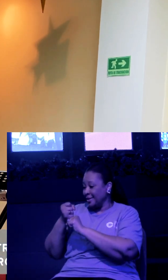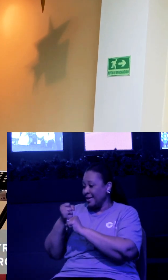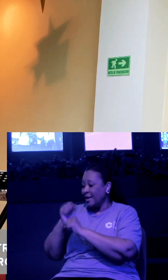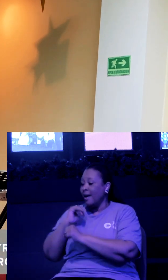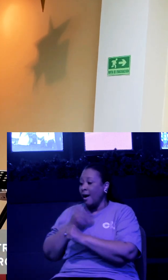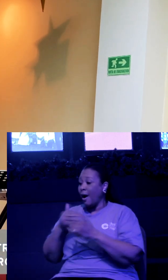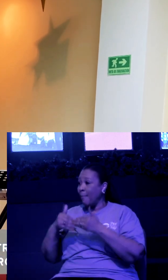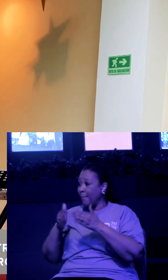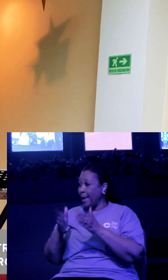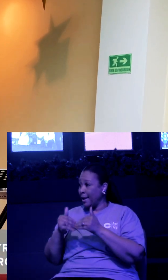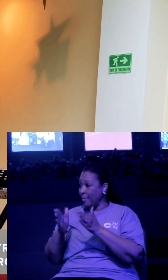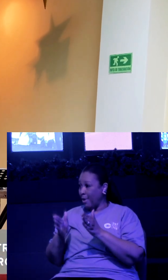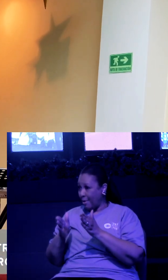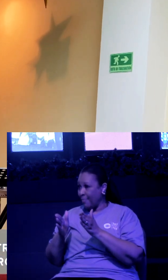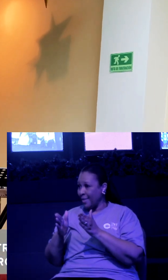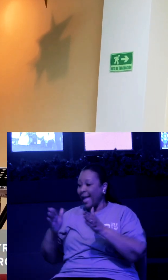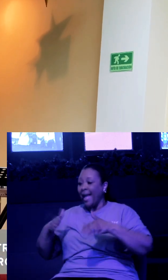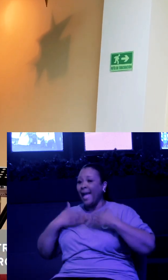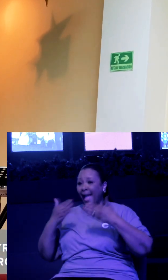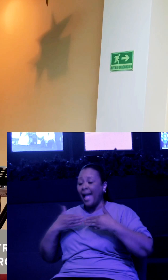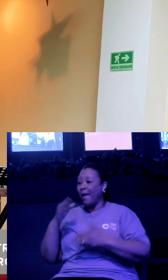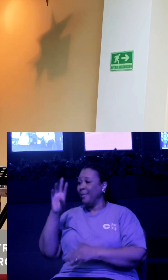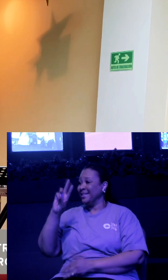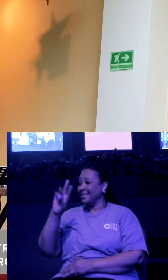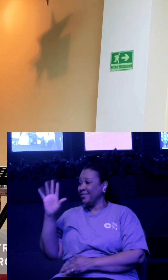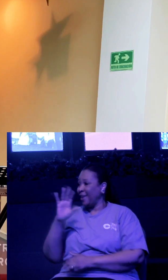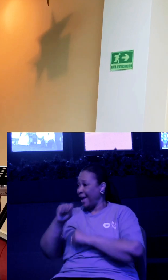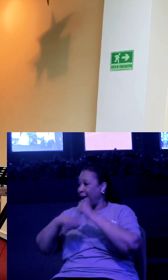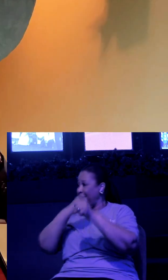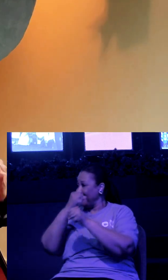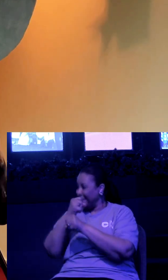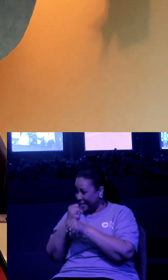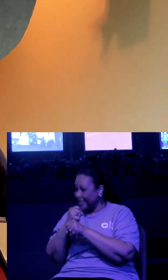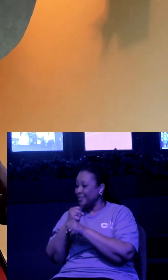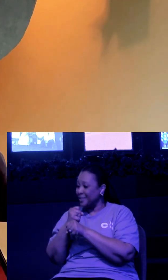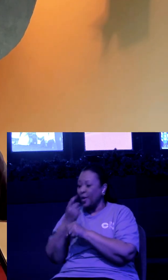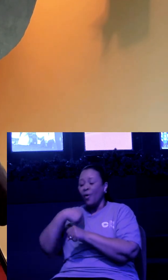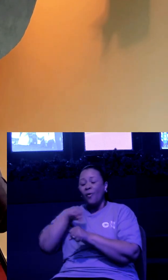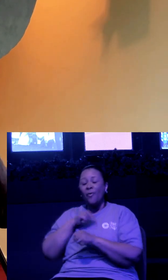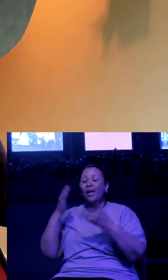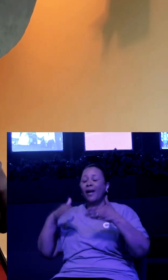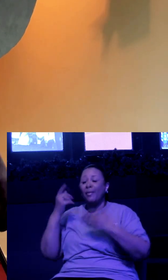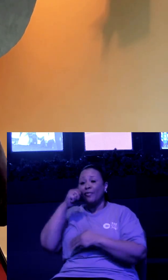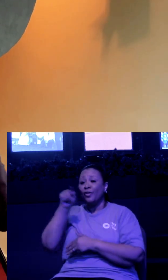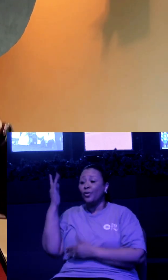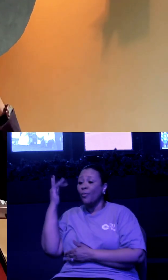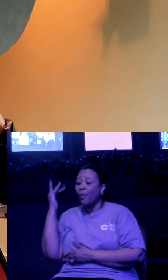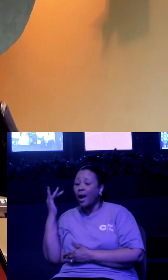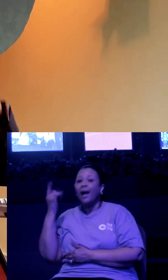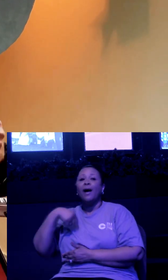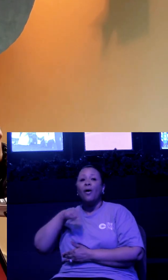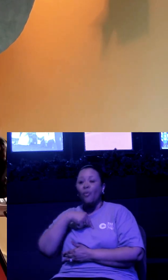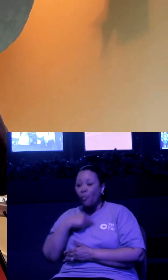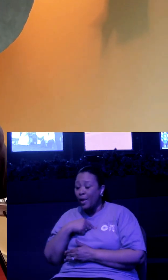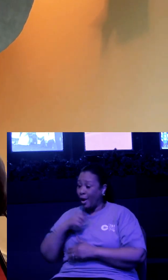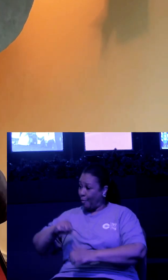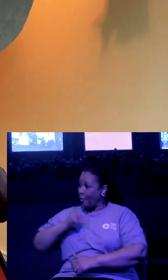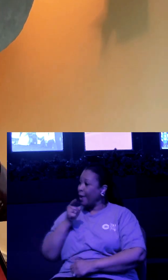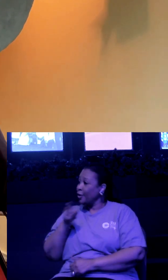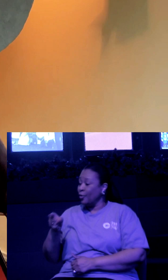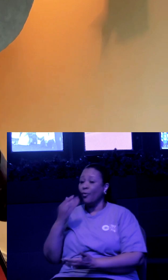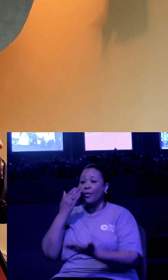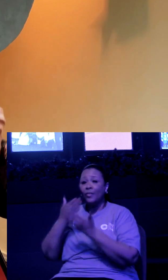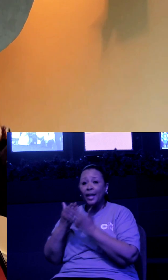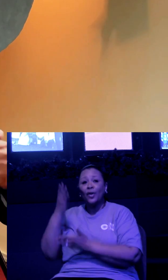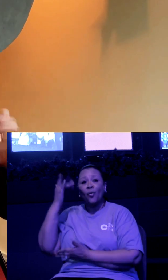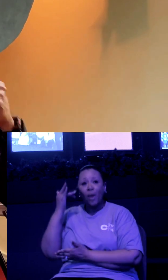Panama. And happy 65th anniversary. We are happy for you because we are part of you. Thank